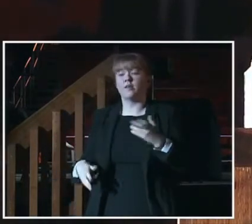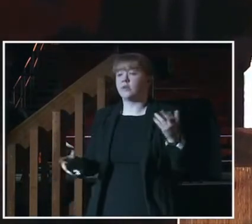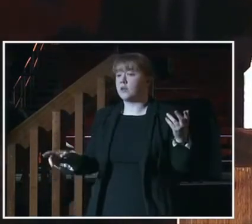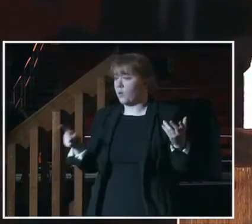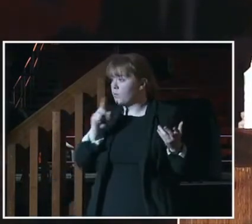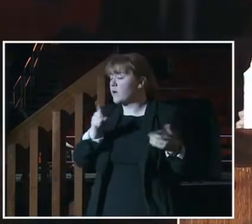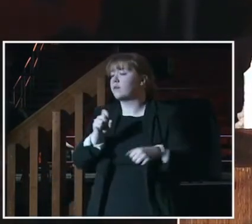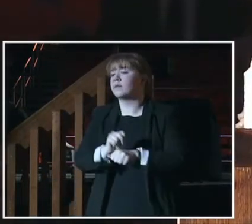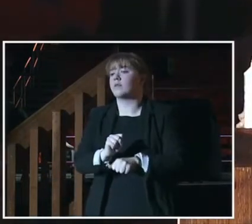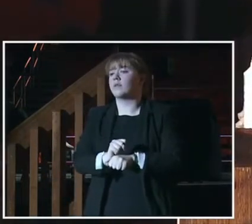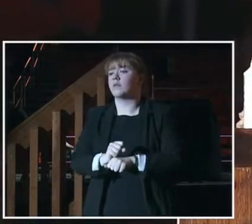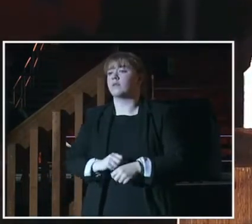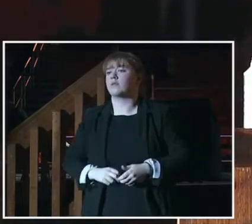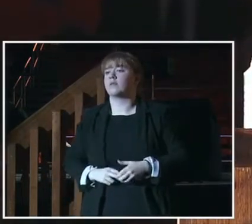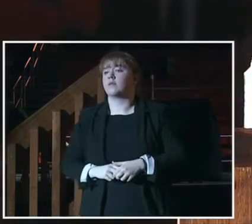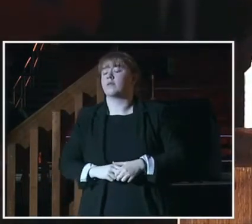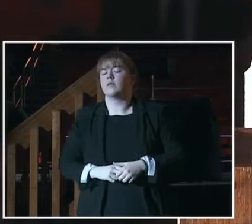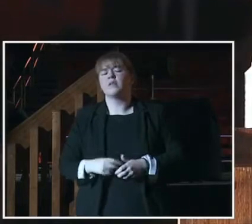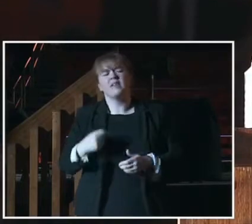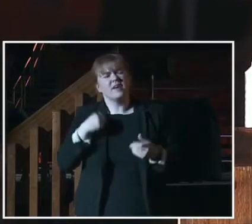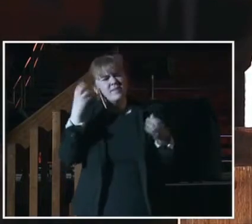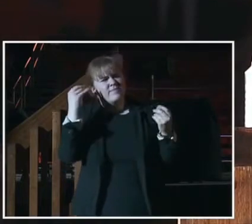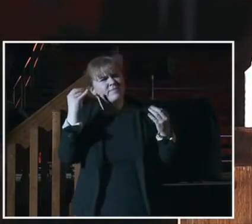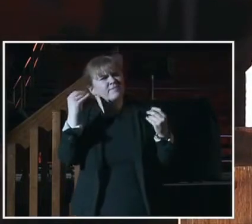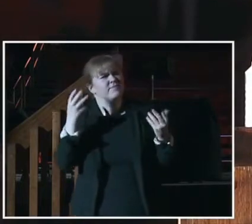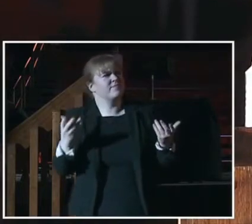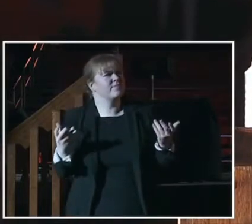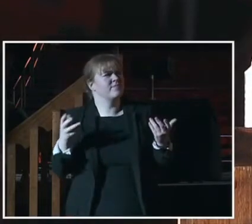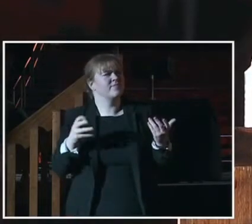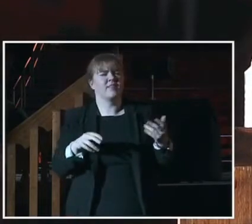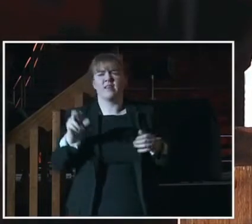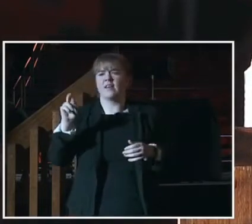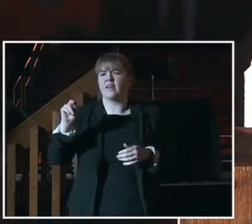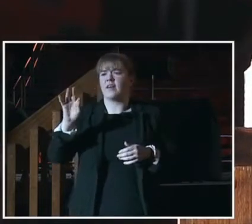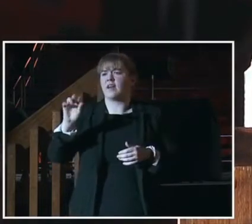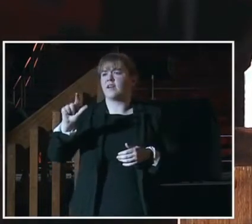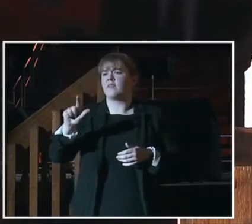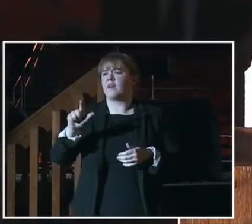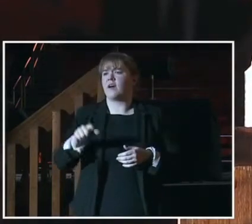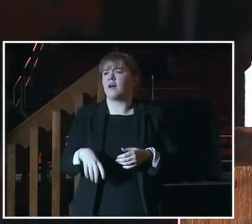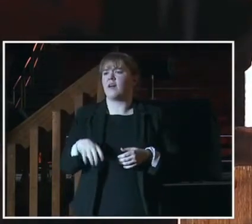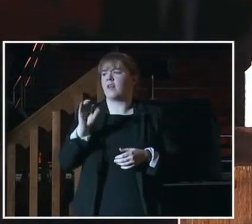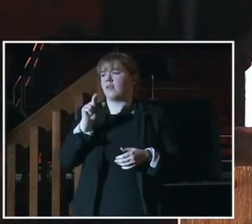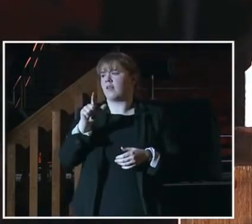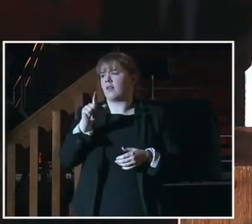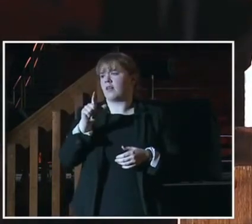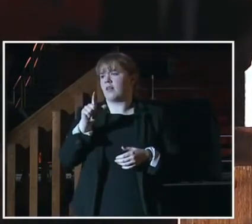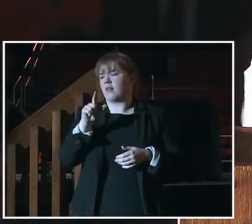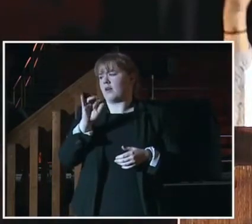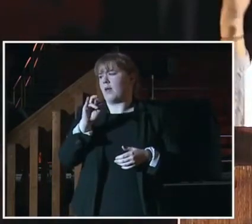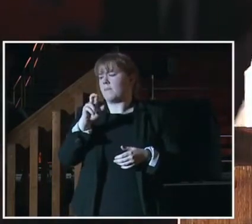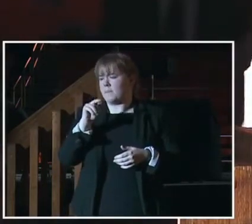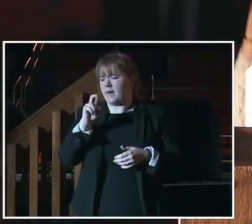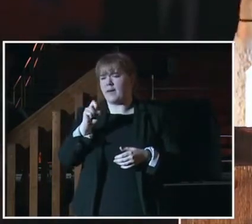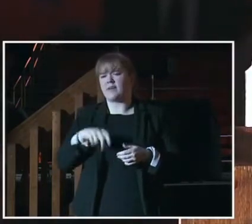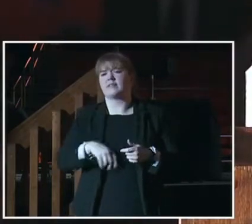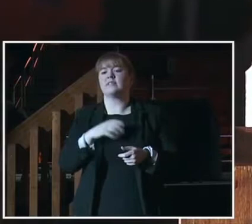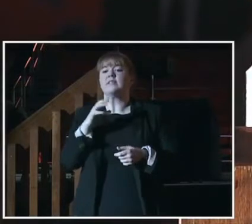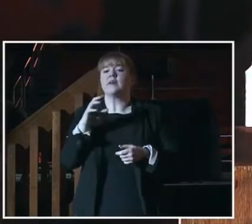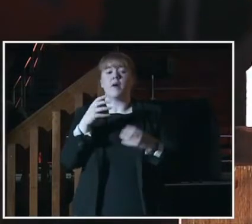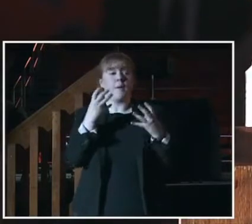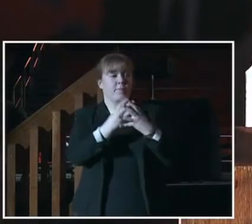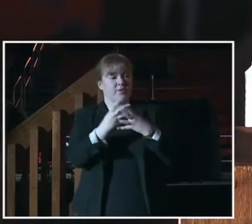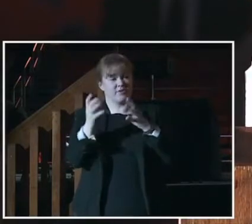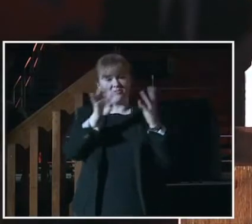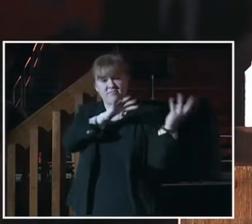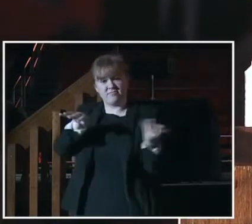real. I think about NFL combines and the prison industrial complex that sound eerily familiar to